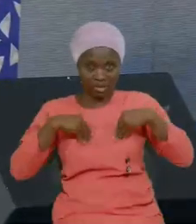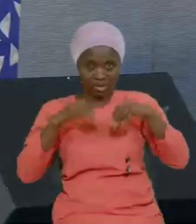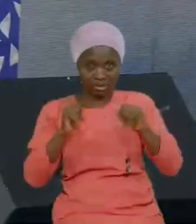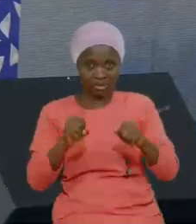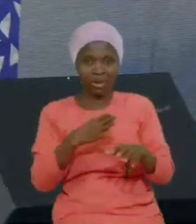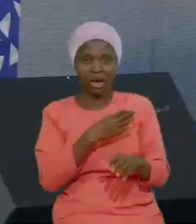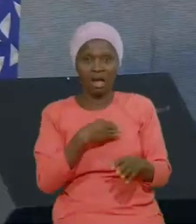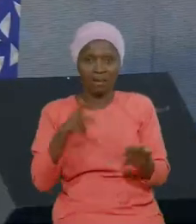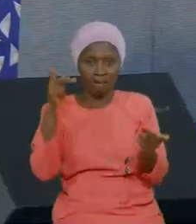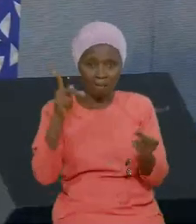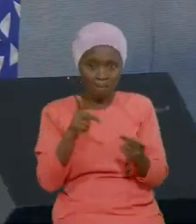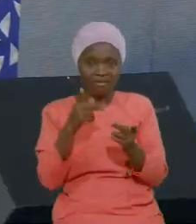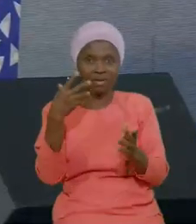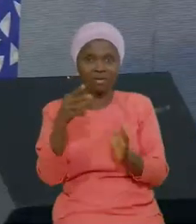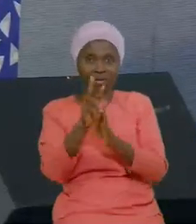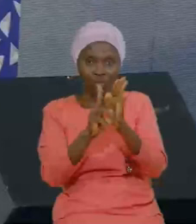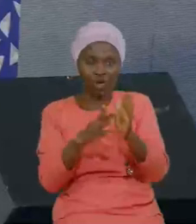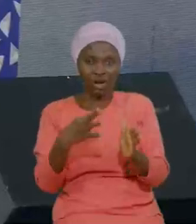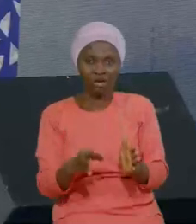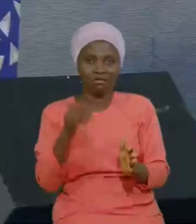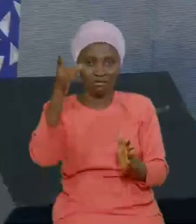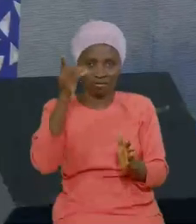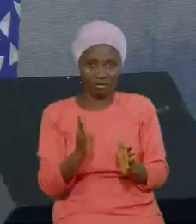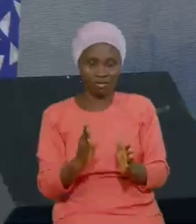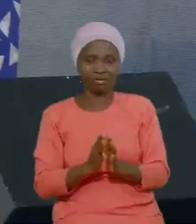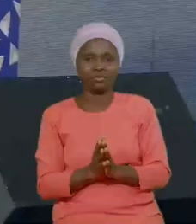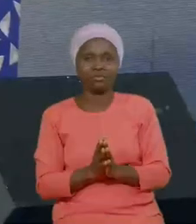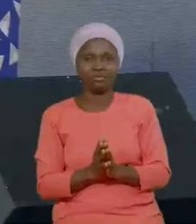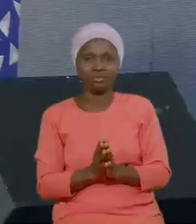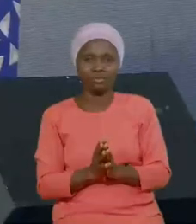the perfect will of God.